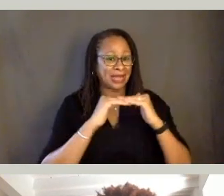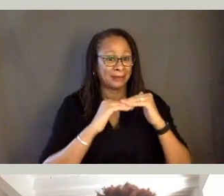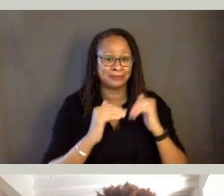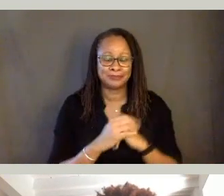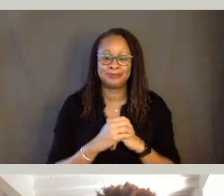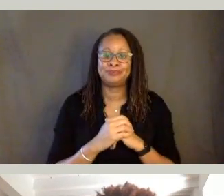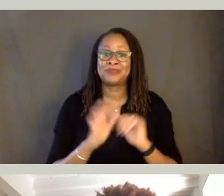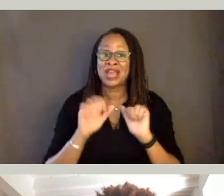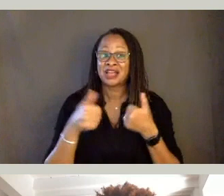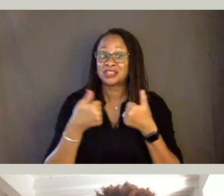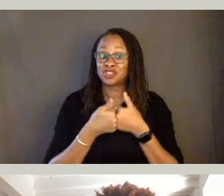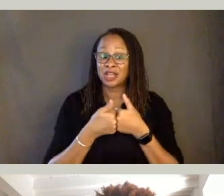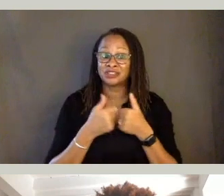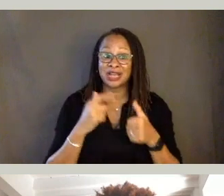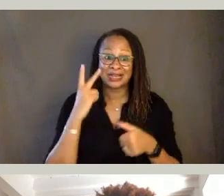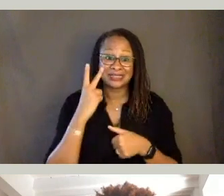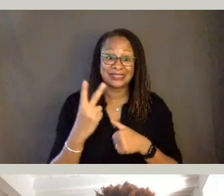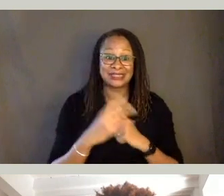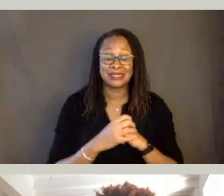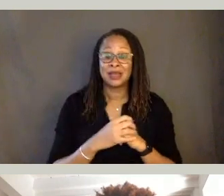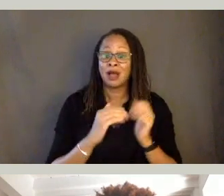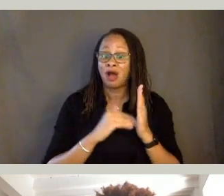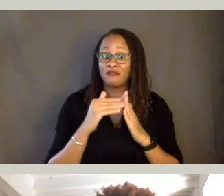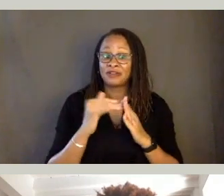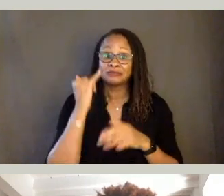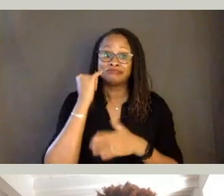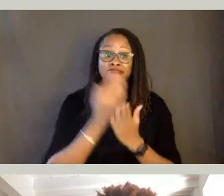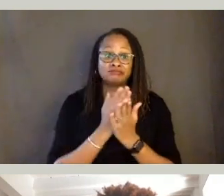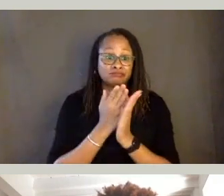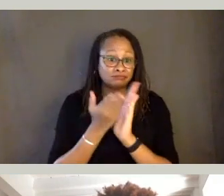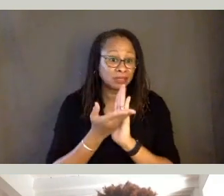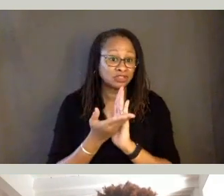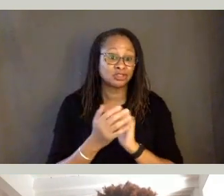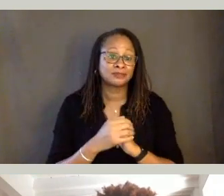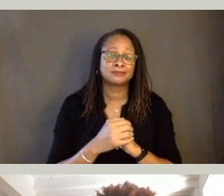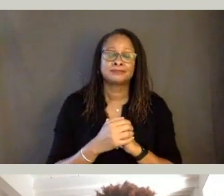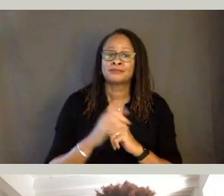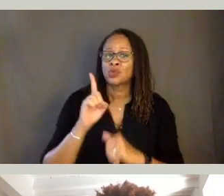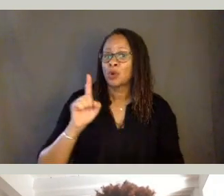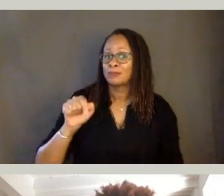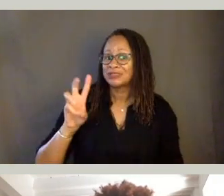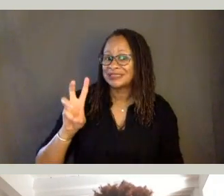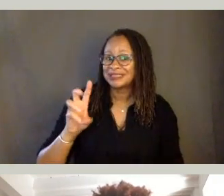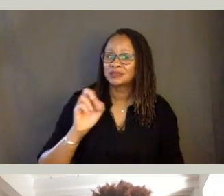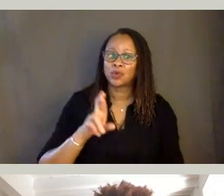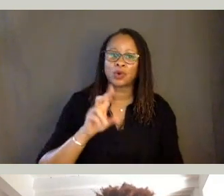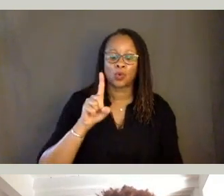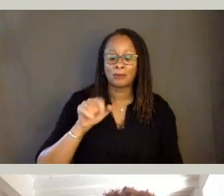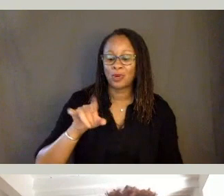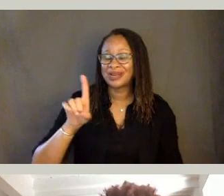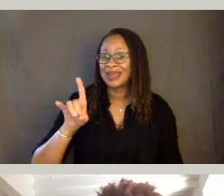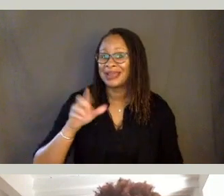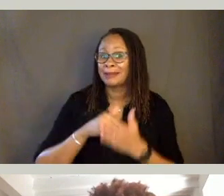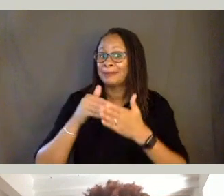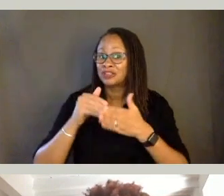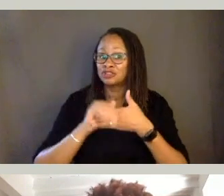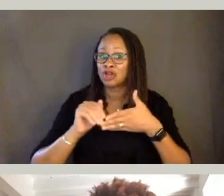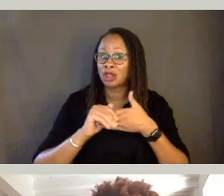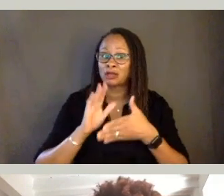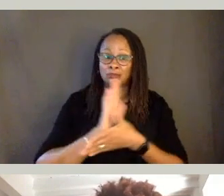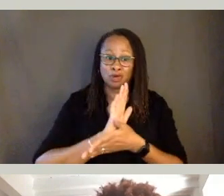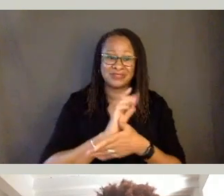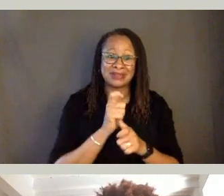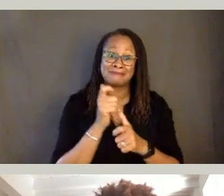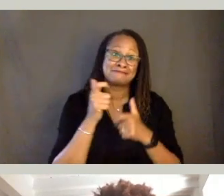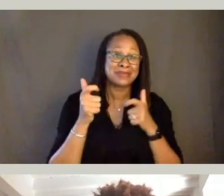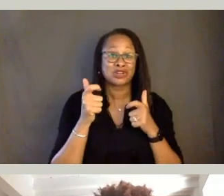times is if the budget is, you know, say it's a $1.6, $1.8 million movie, it's a slightly bigger budget for